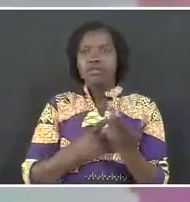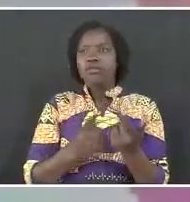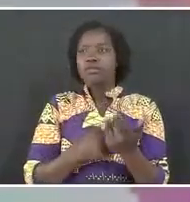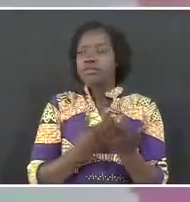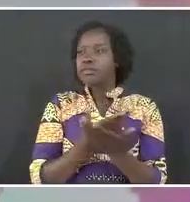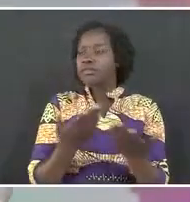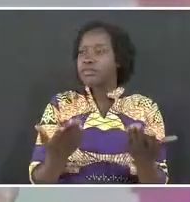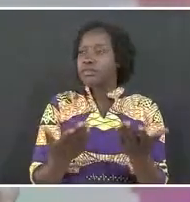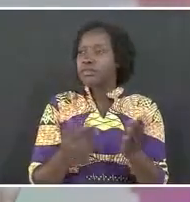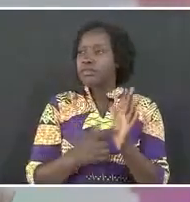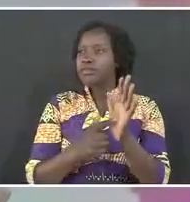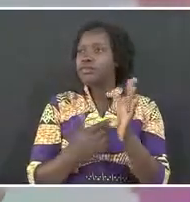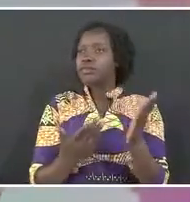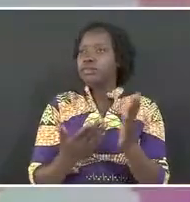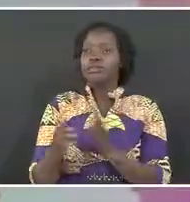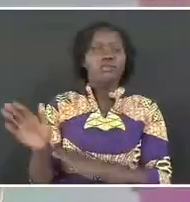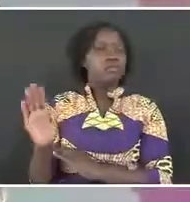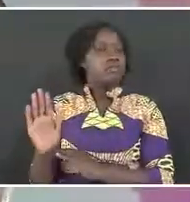Heads of departments.